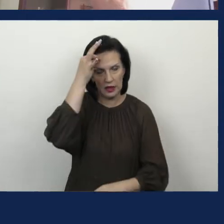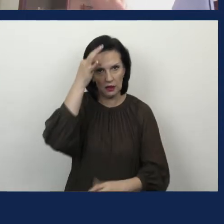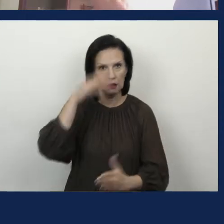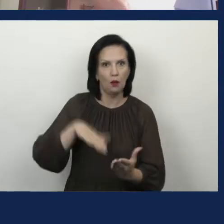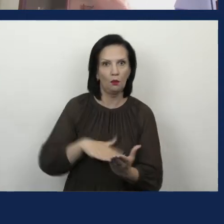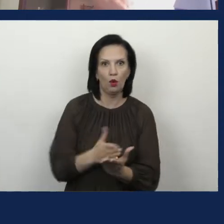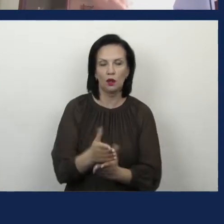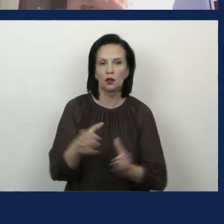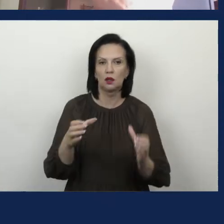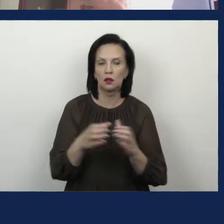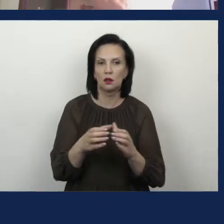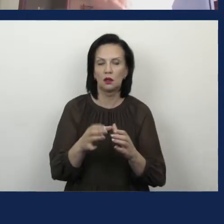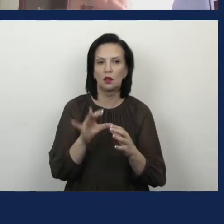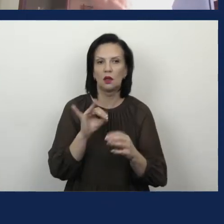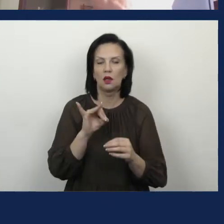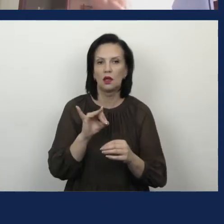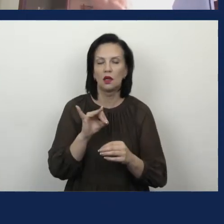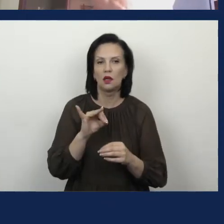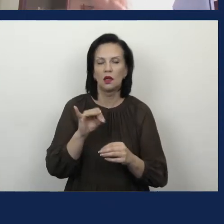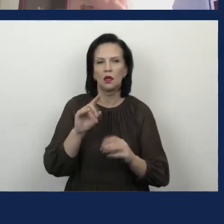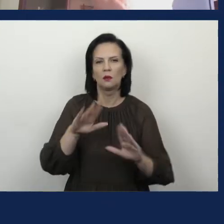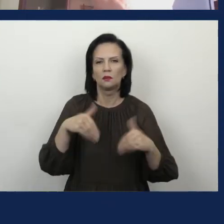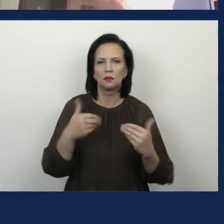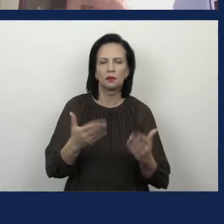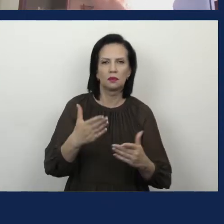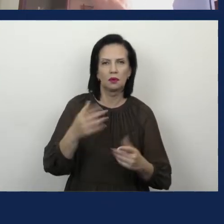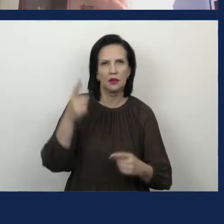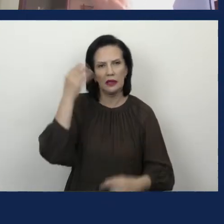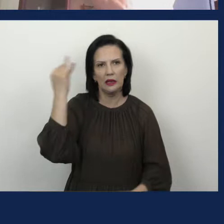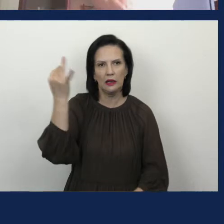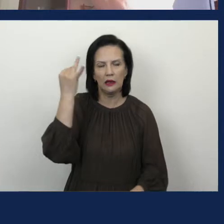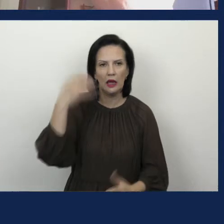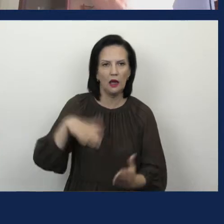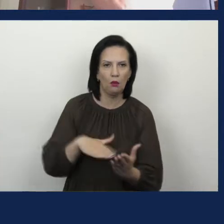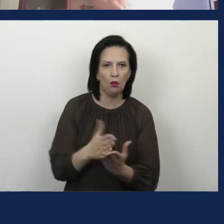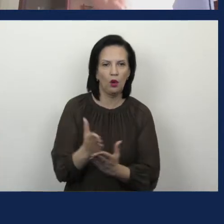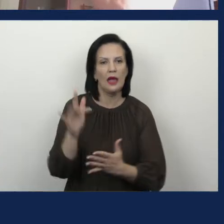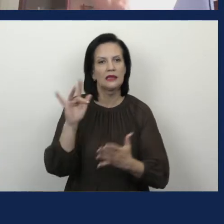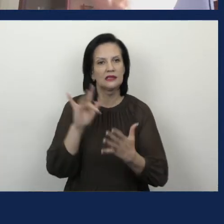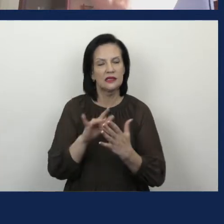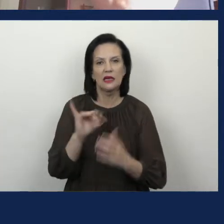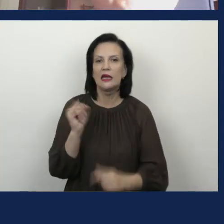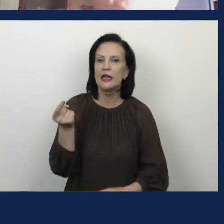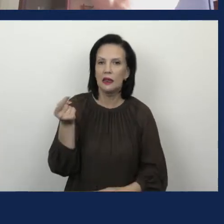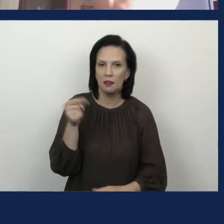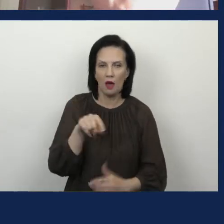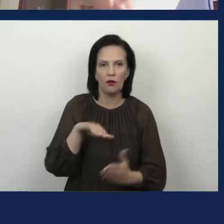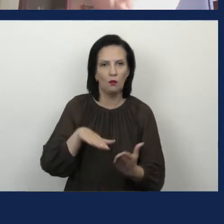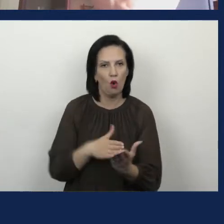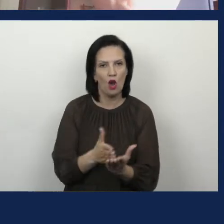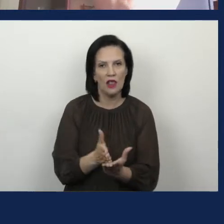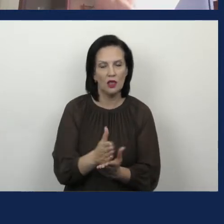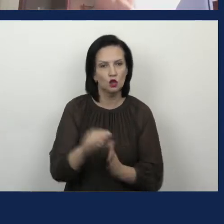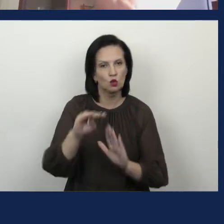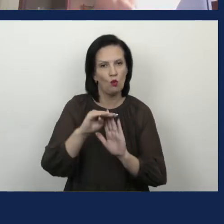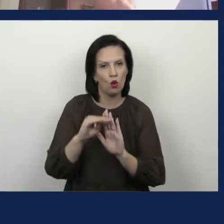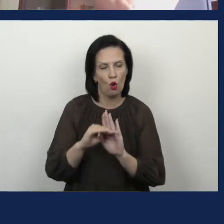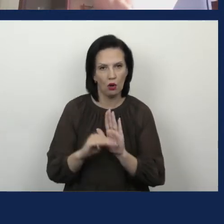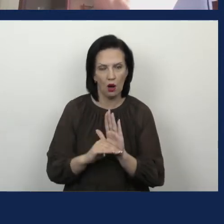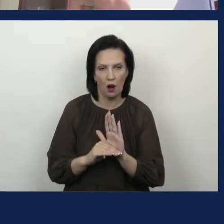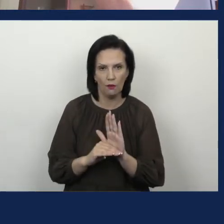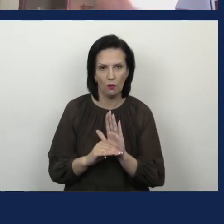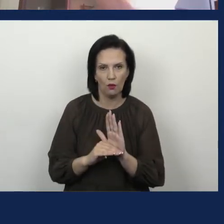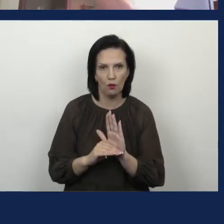and promoted its political ideas, goals, and even political program. This